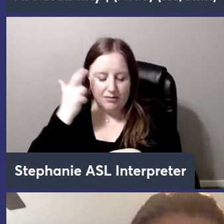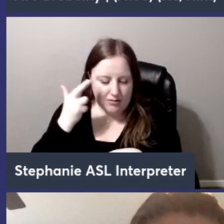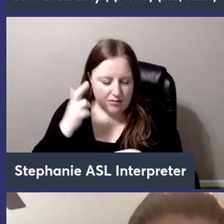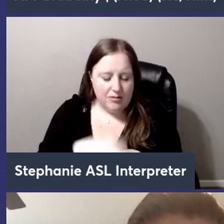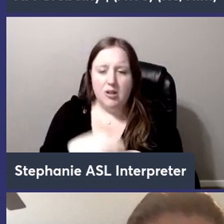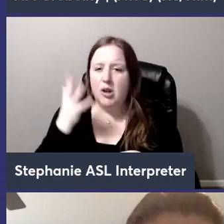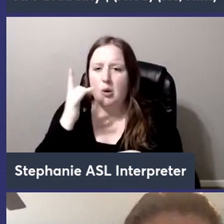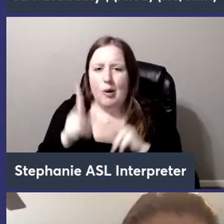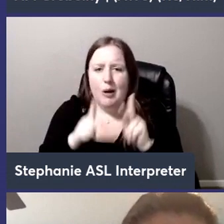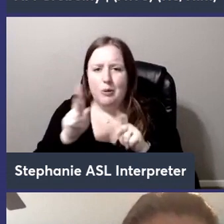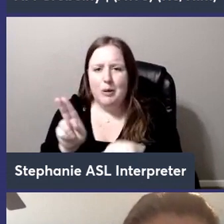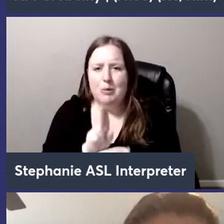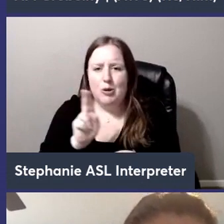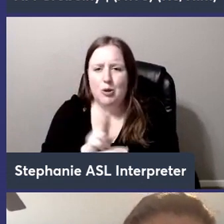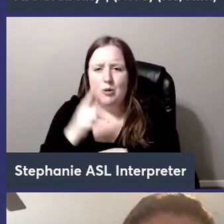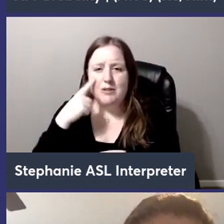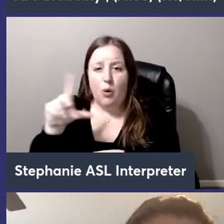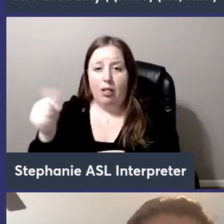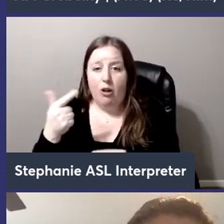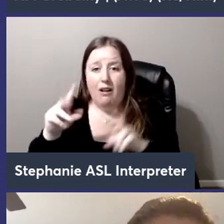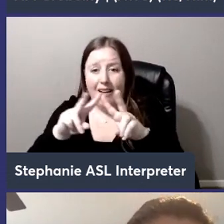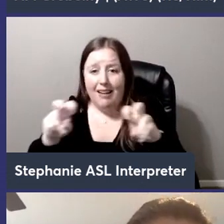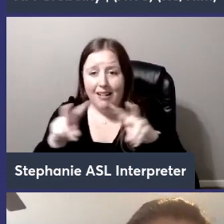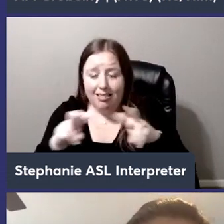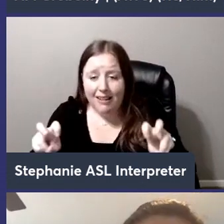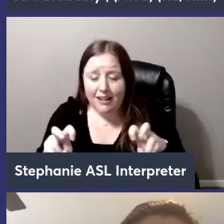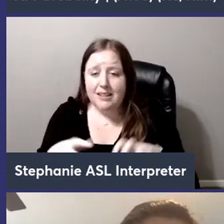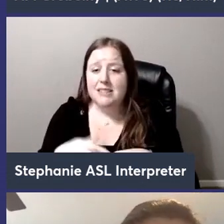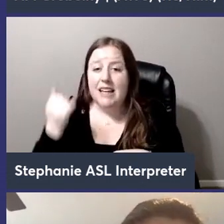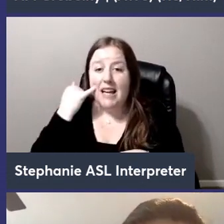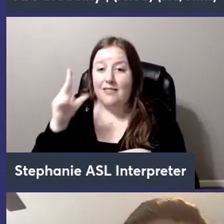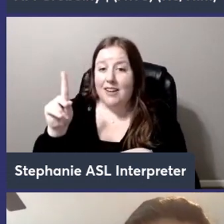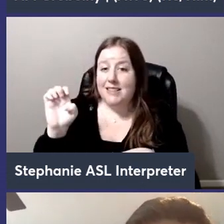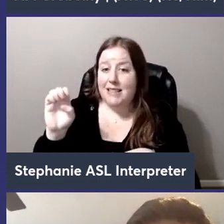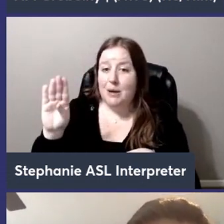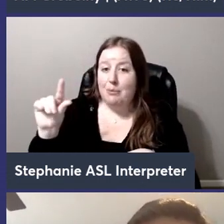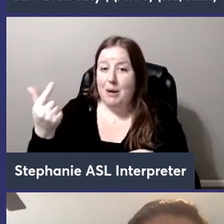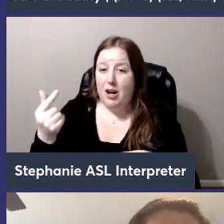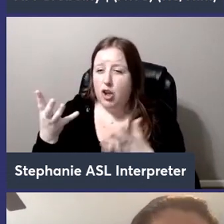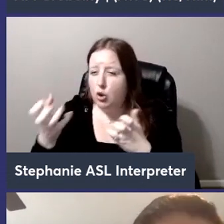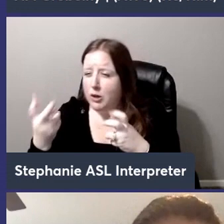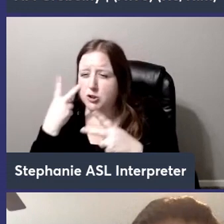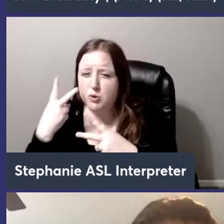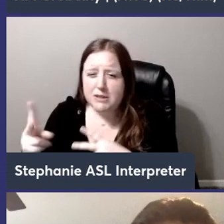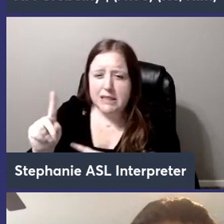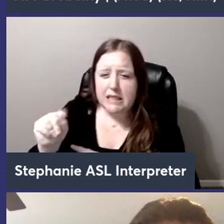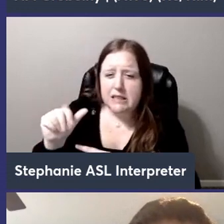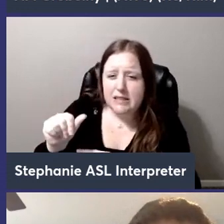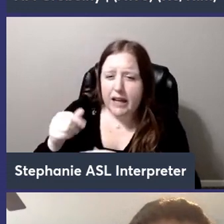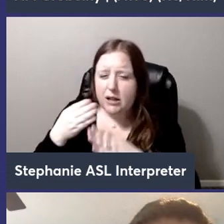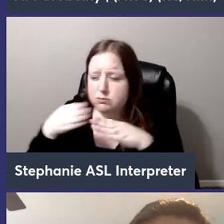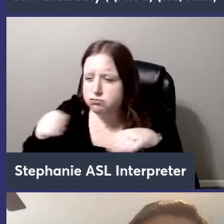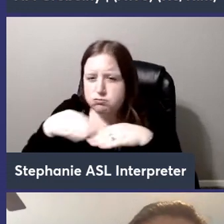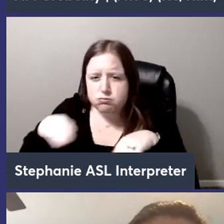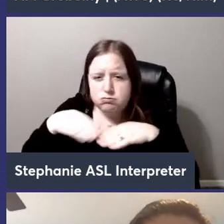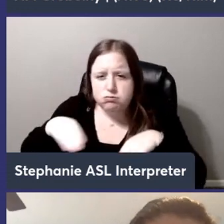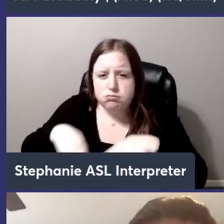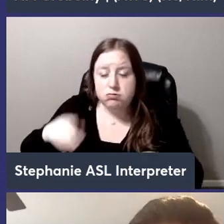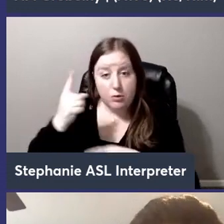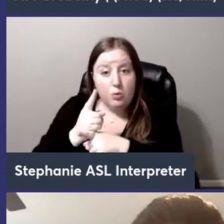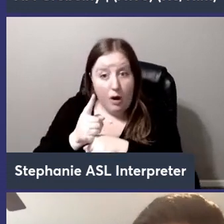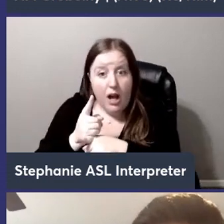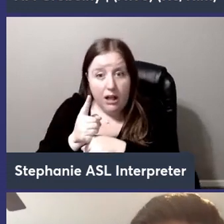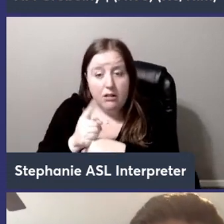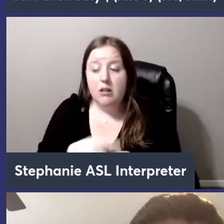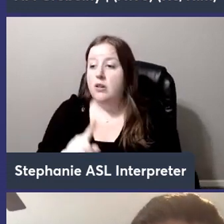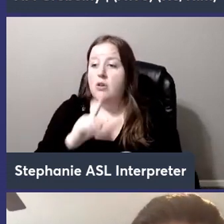would people use it for log analytics? Because when you're debugging, you want to slice and dice the data in so many different ways, right? And that's